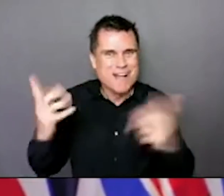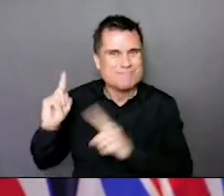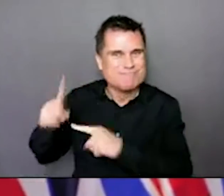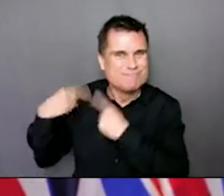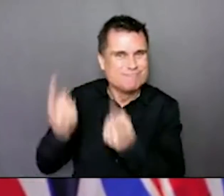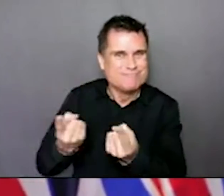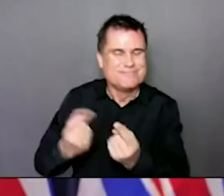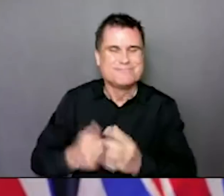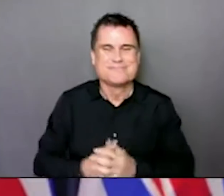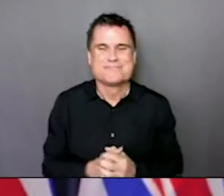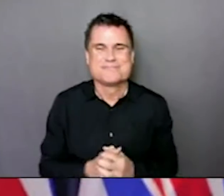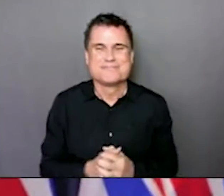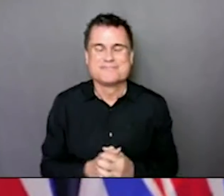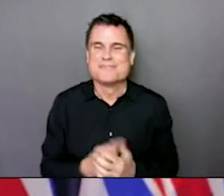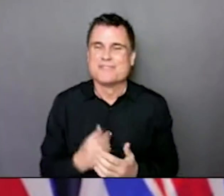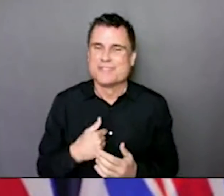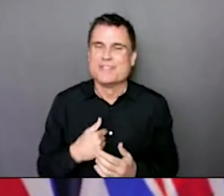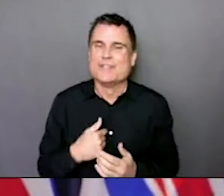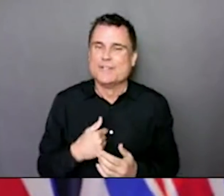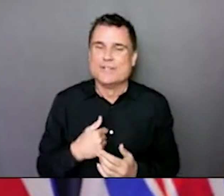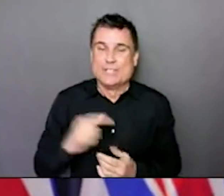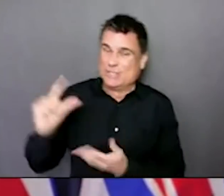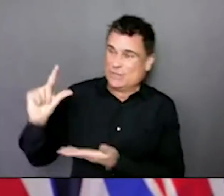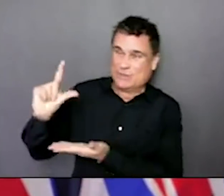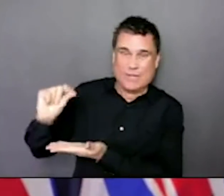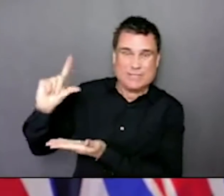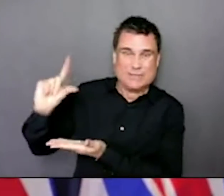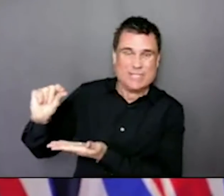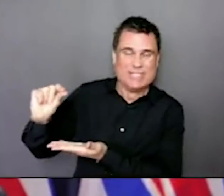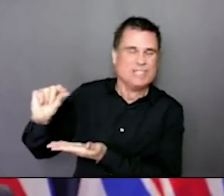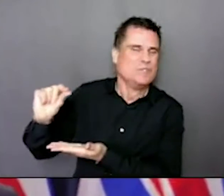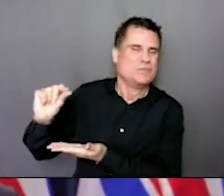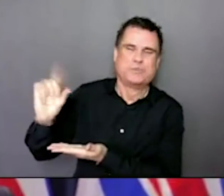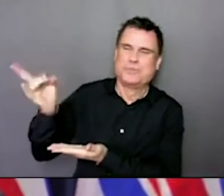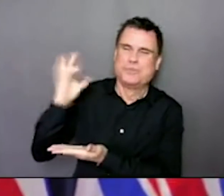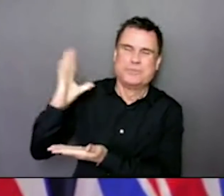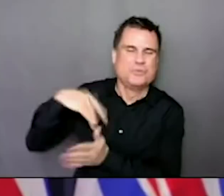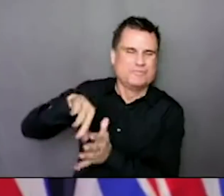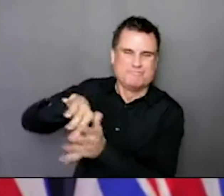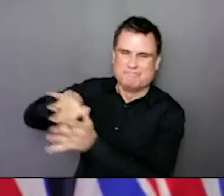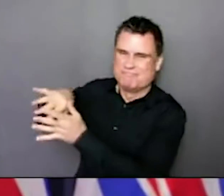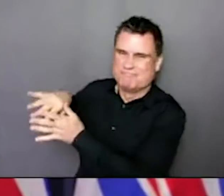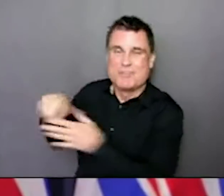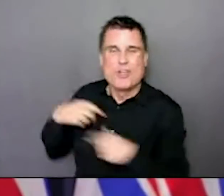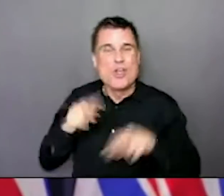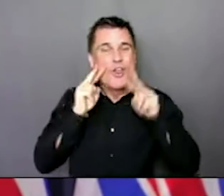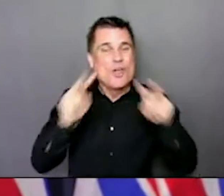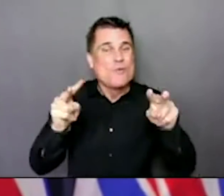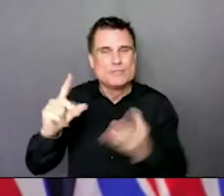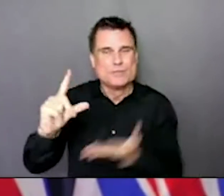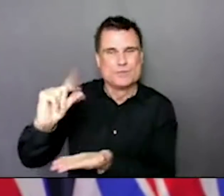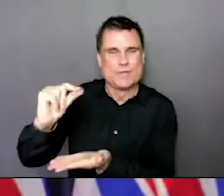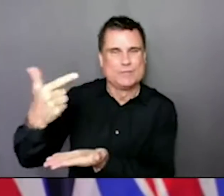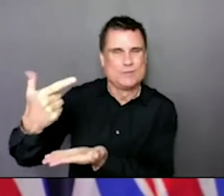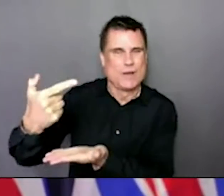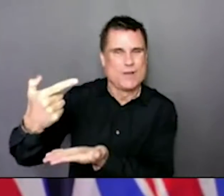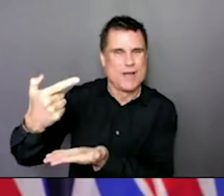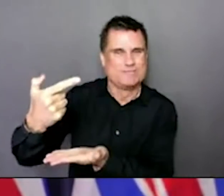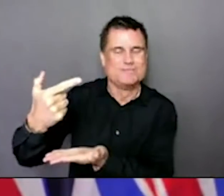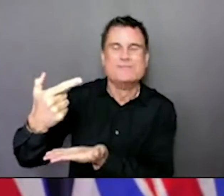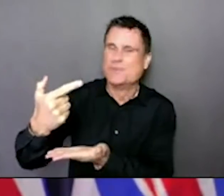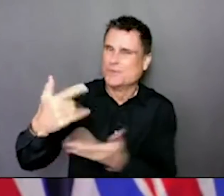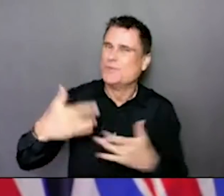closed the book on 2020, and I look forward to 2021 with a lot of enthusiasm based on the hard work of